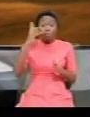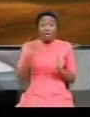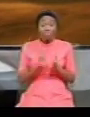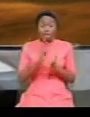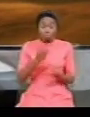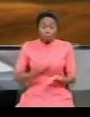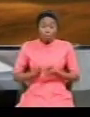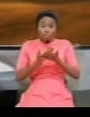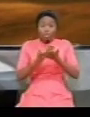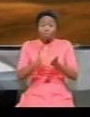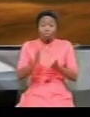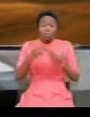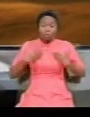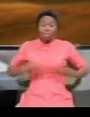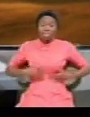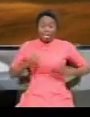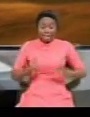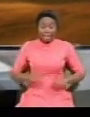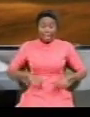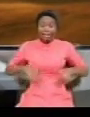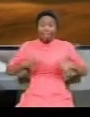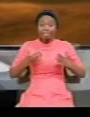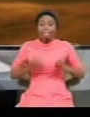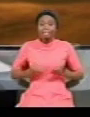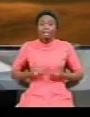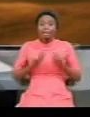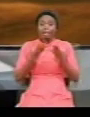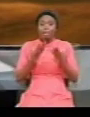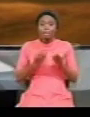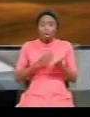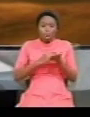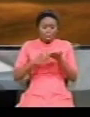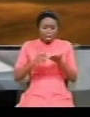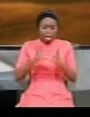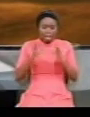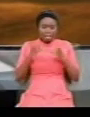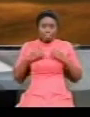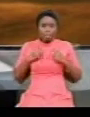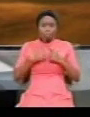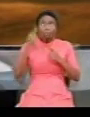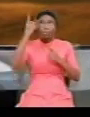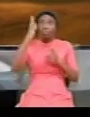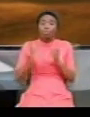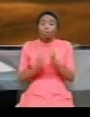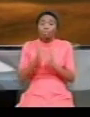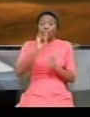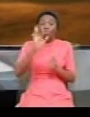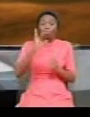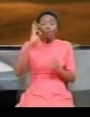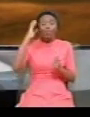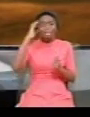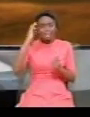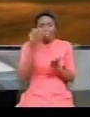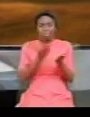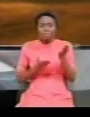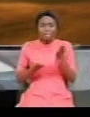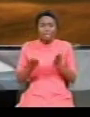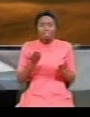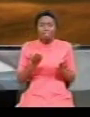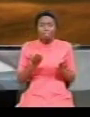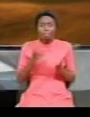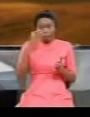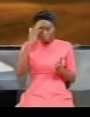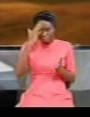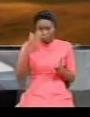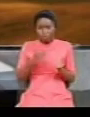that ye present your bodies a living sacrifice, holy, acceptable unto God, which is your reasonable service. You know,